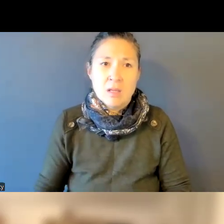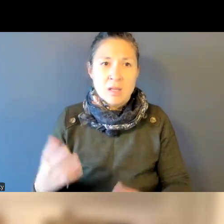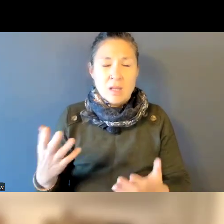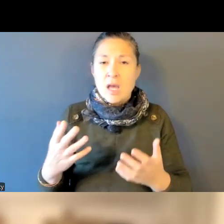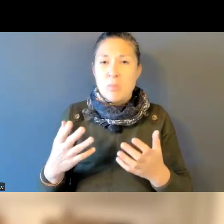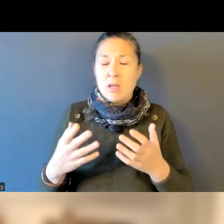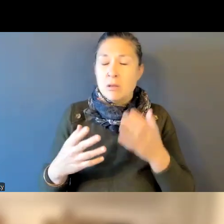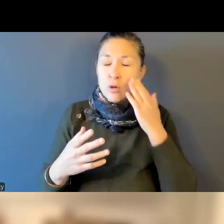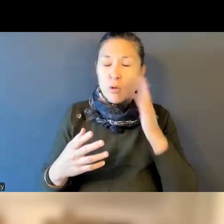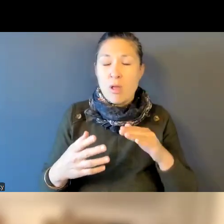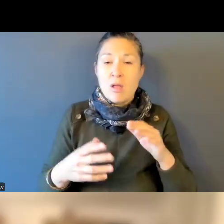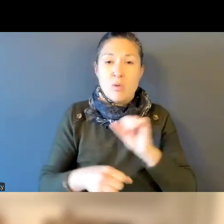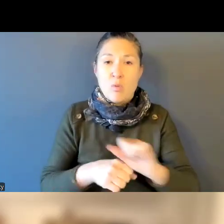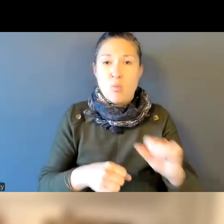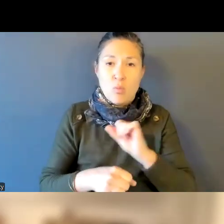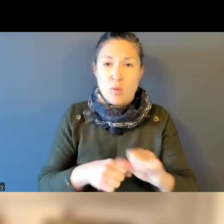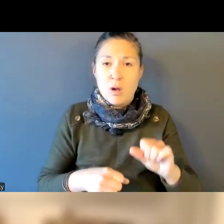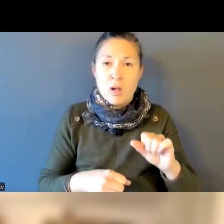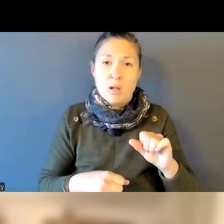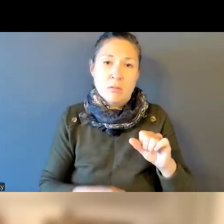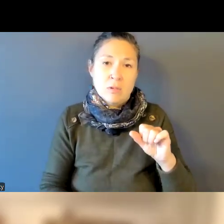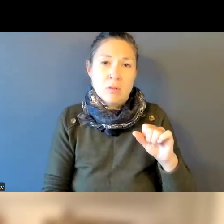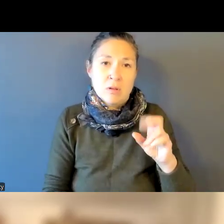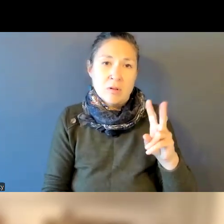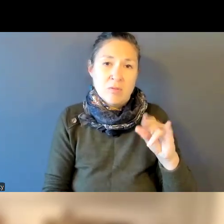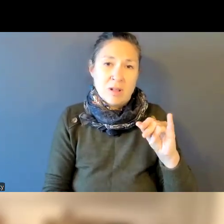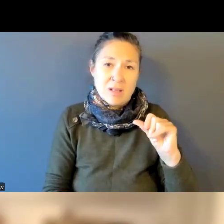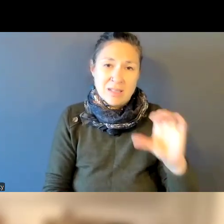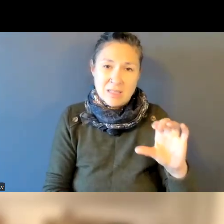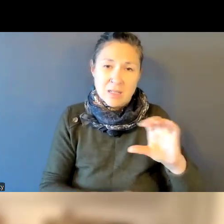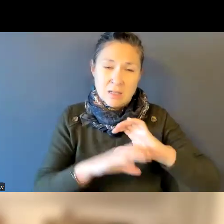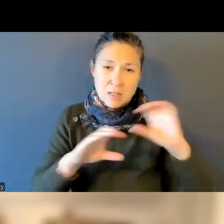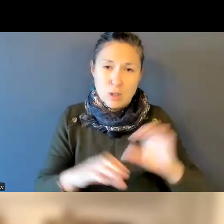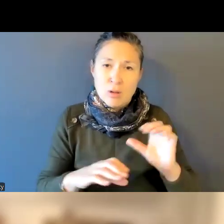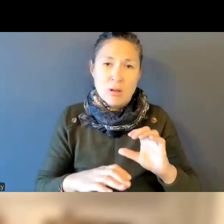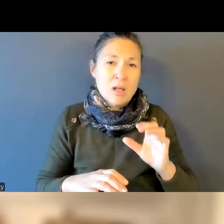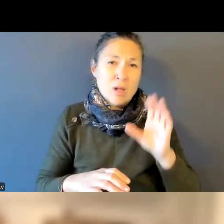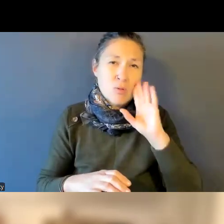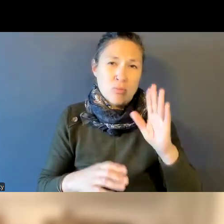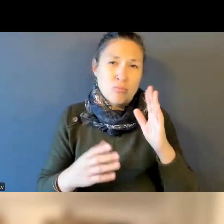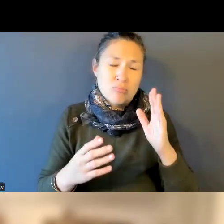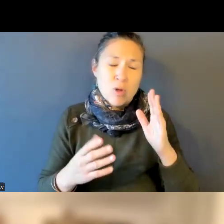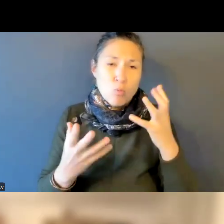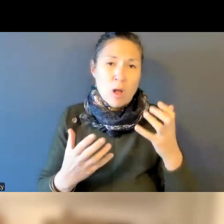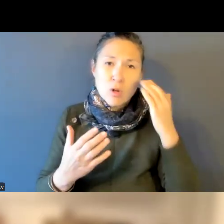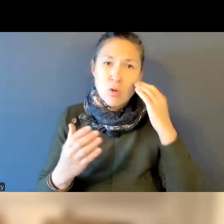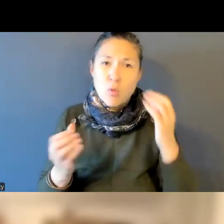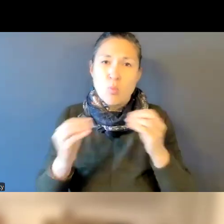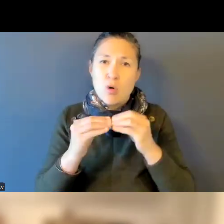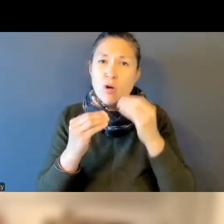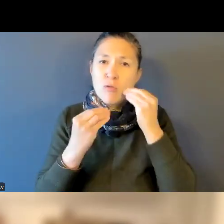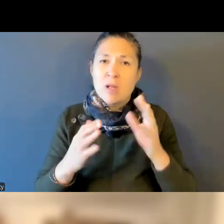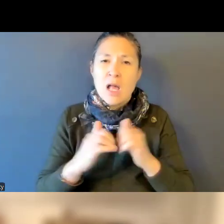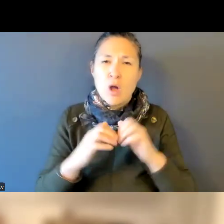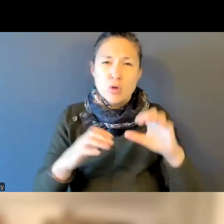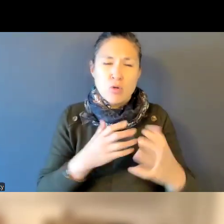does. And so would appreciate more information on how engagement has been done thus far,